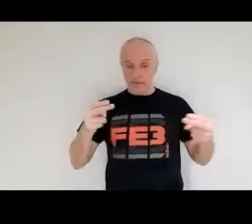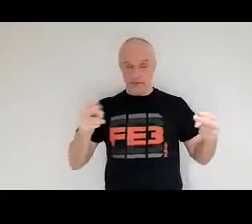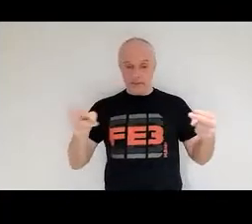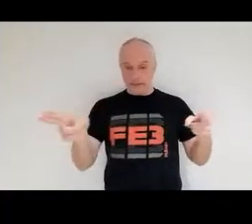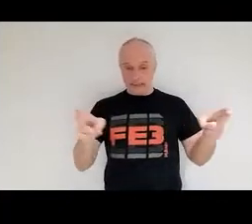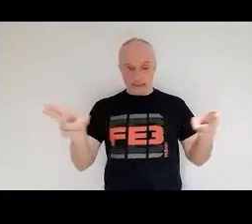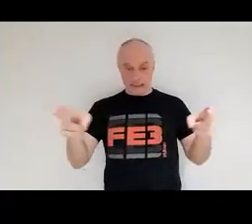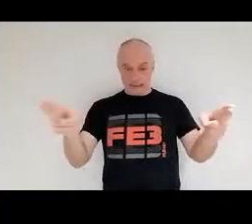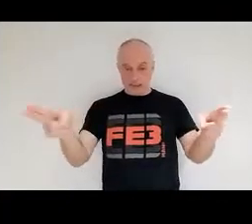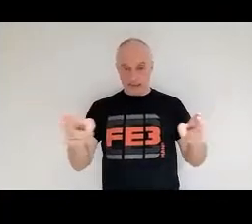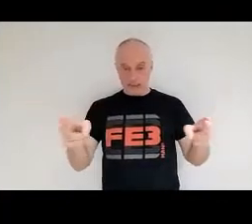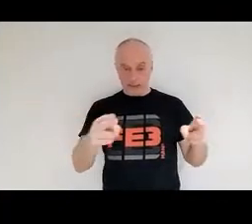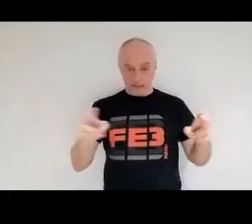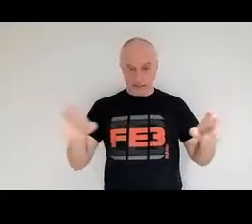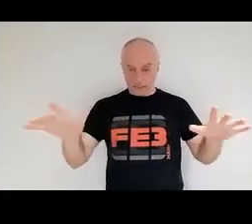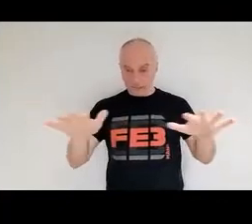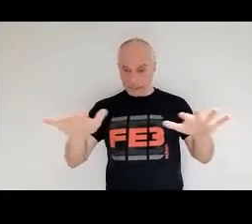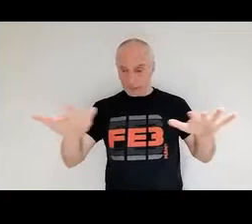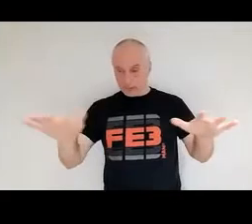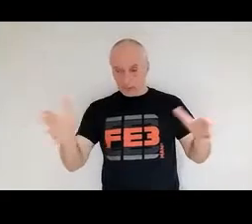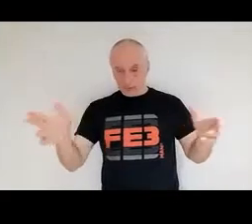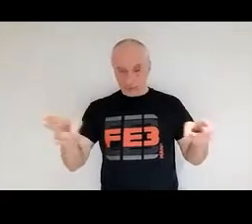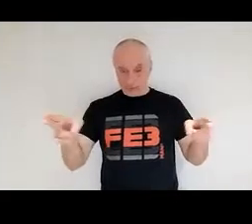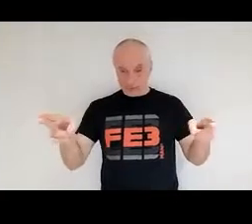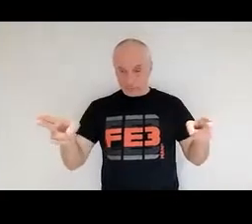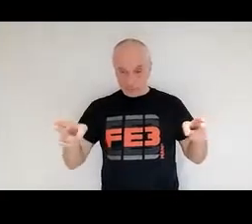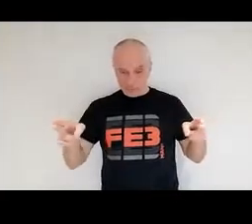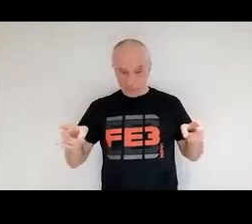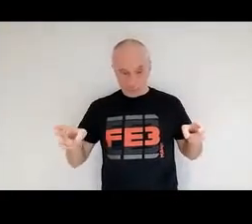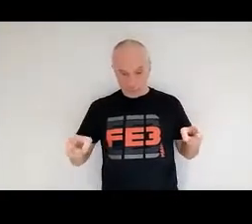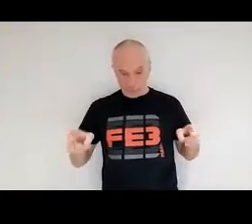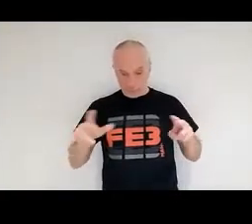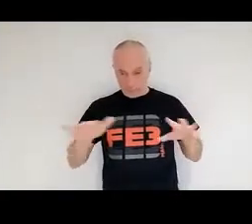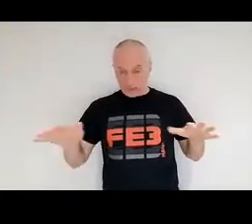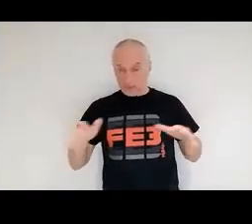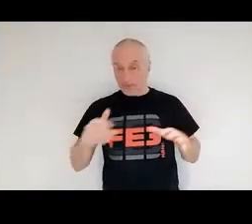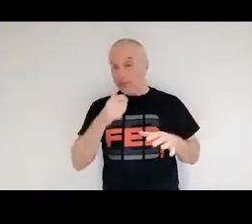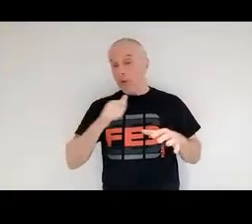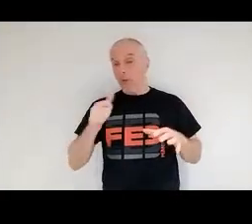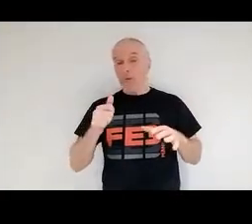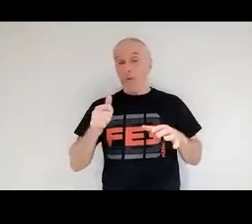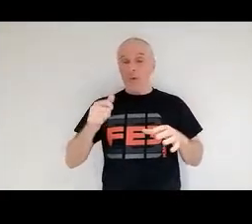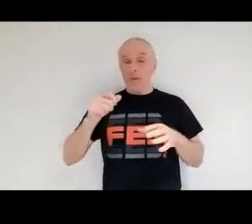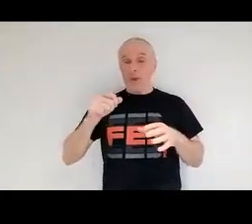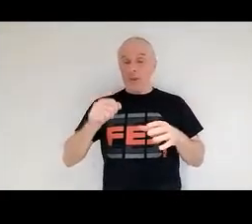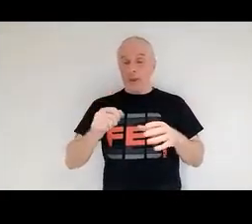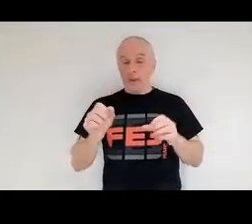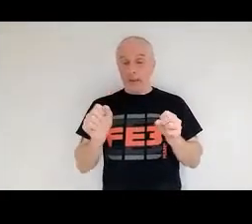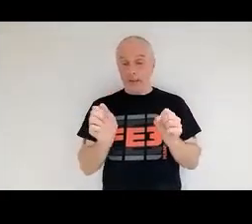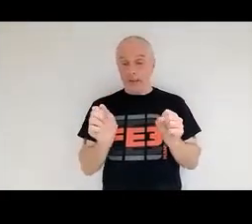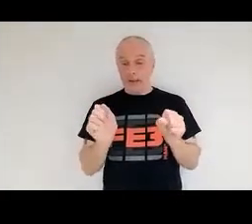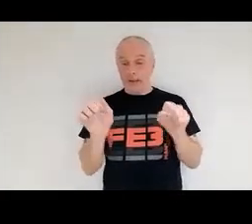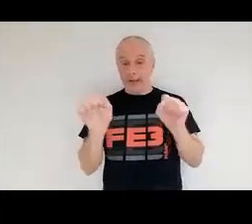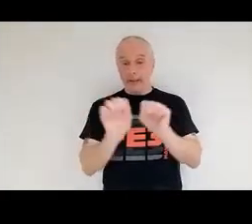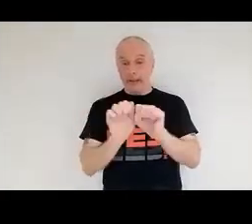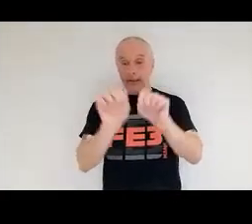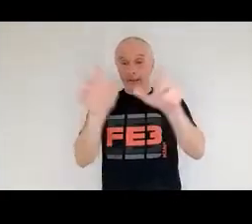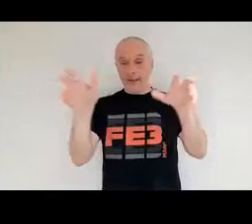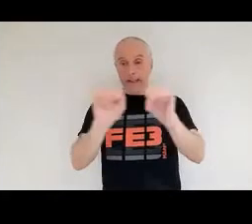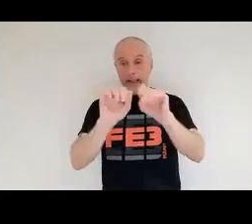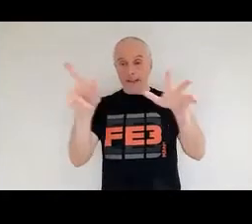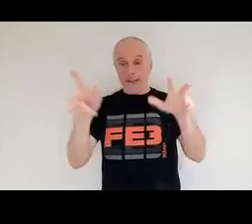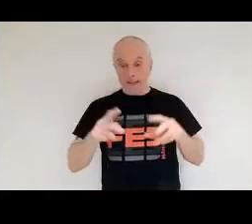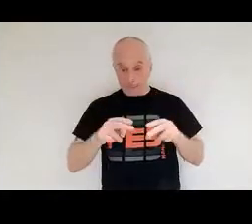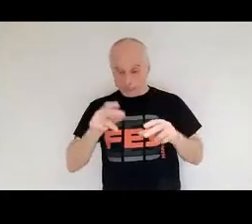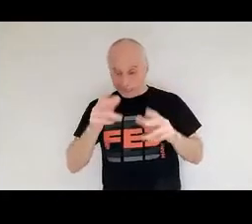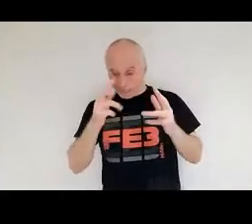in terms of the gas concentration. We used the leakage analysis from the previous work to inform the experimental conditions for